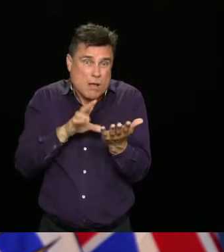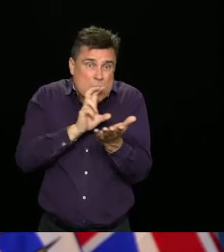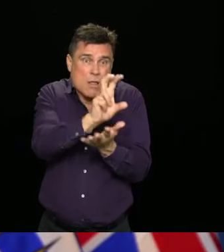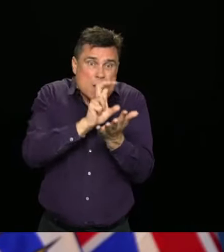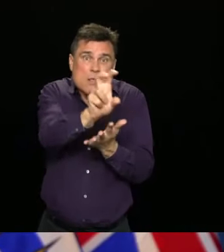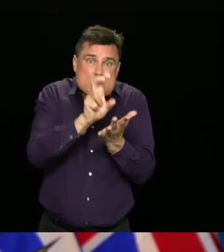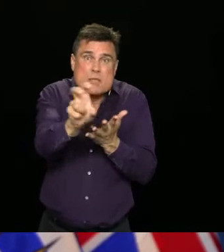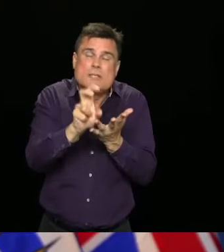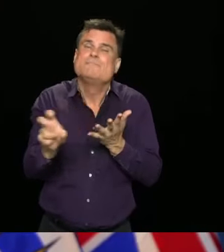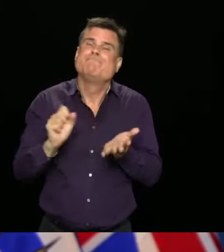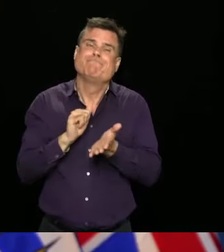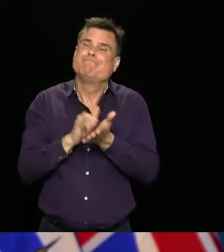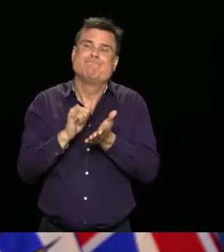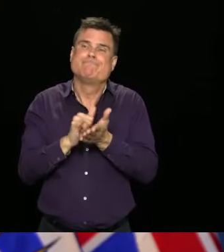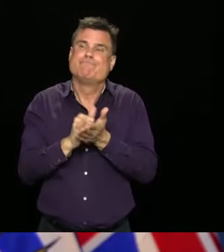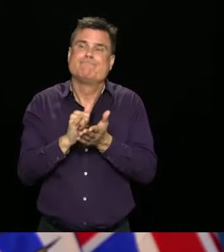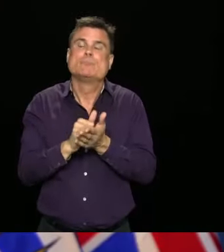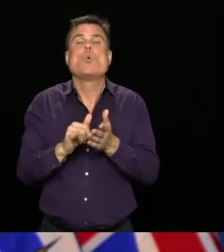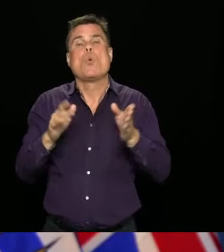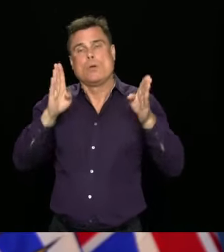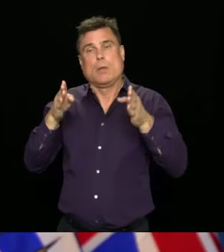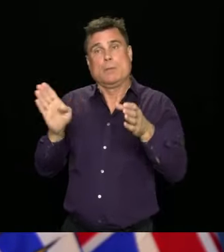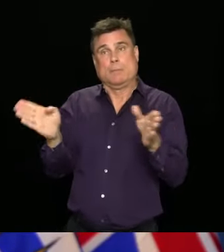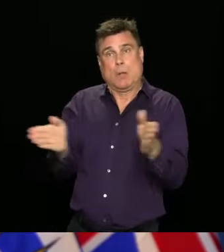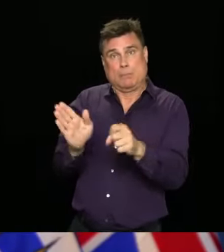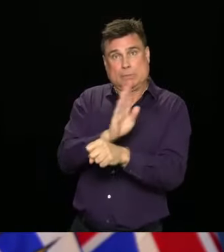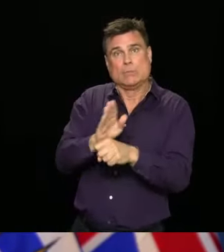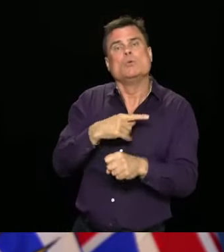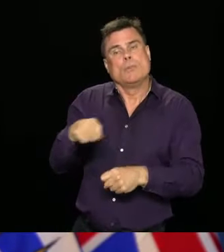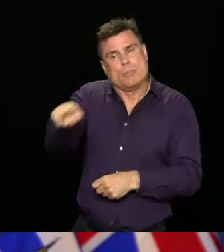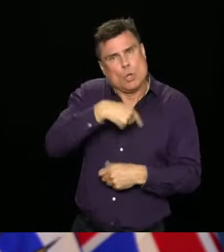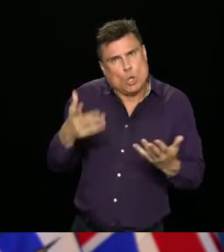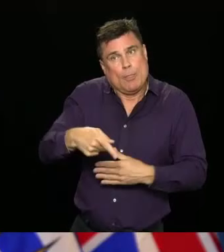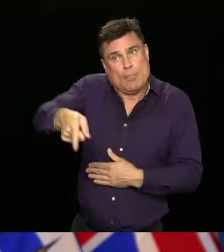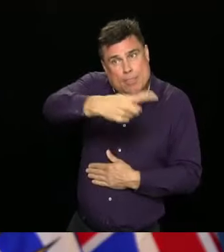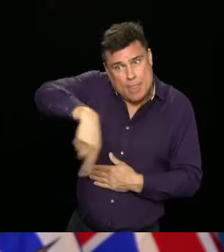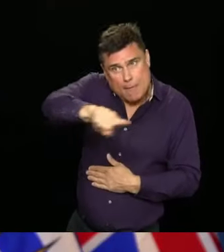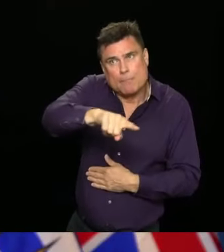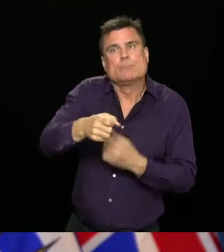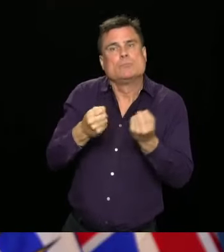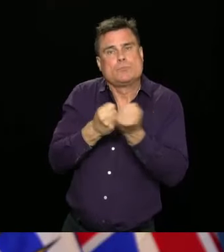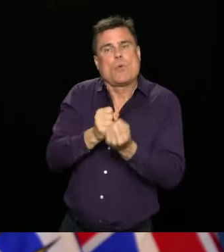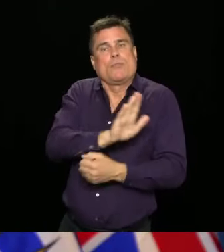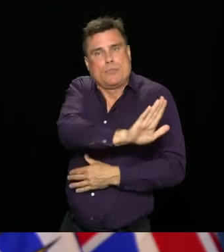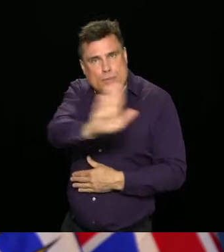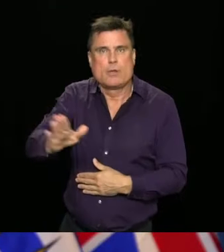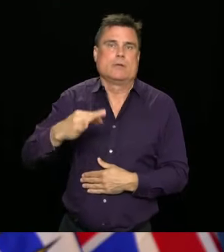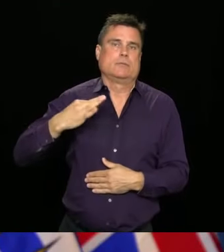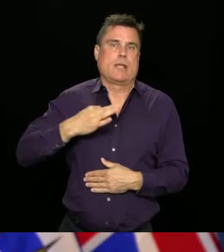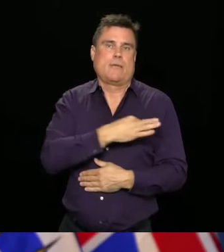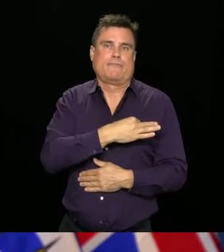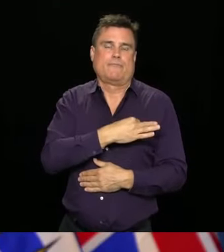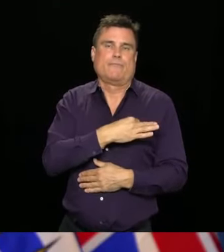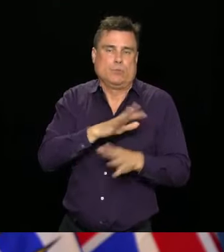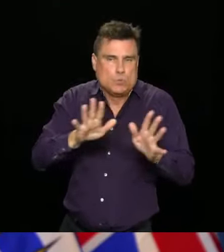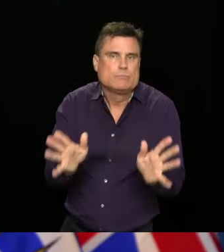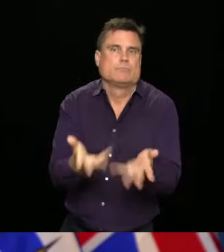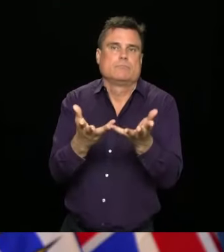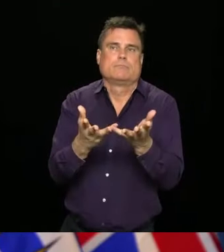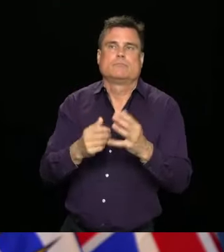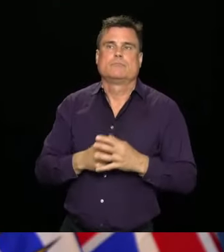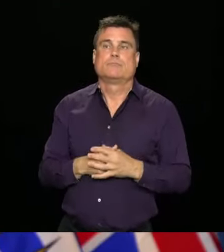in the private sector encouragement for businesses to provide support for low-wage workers through that route as well. But